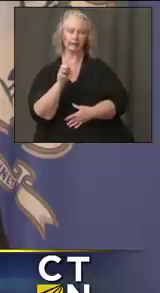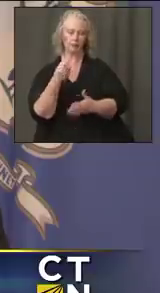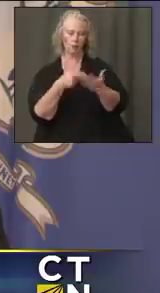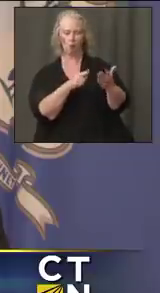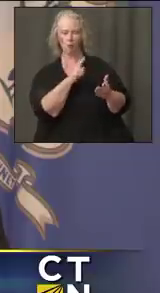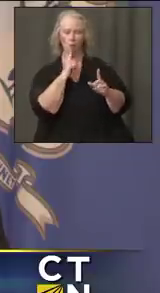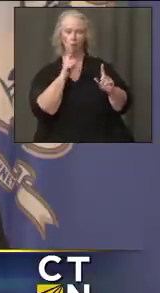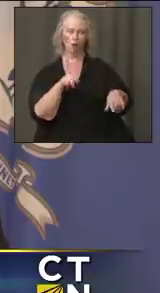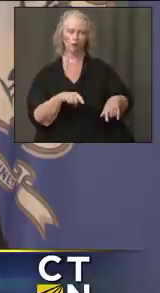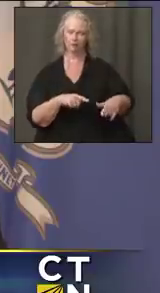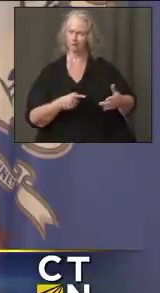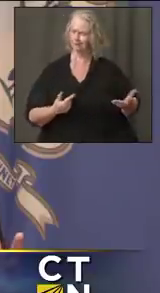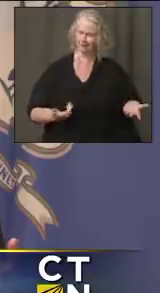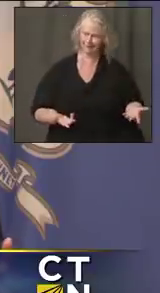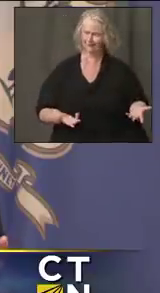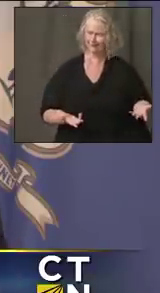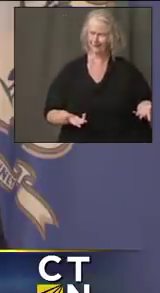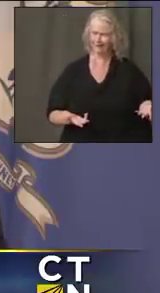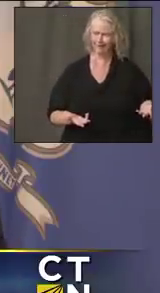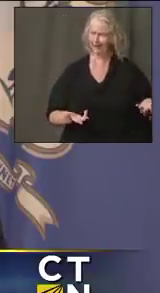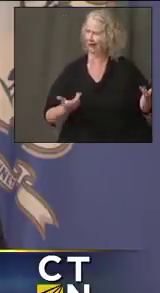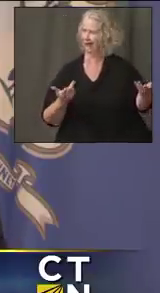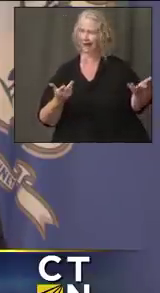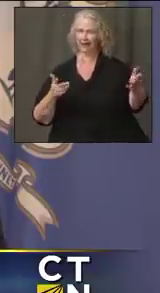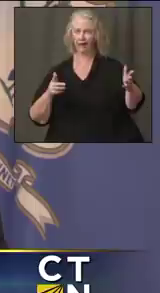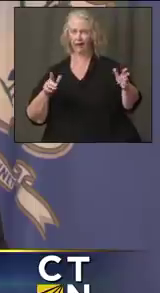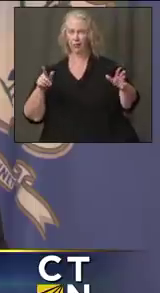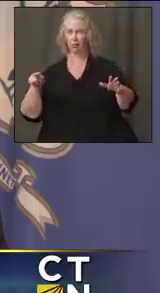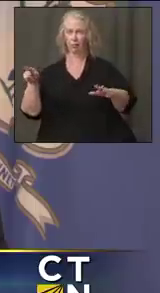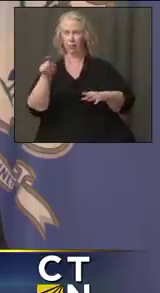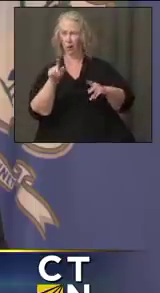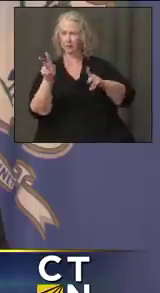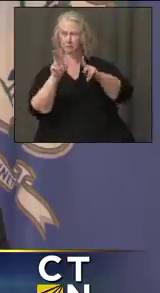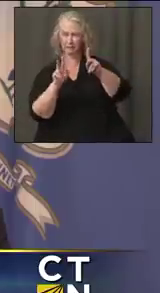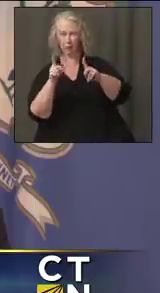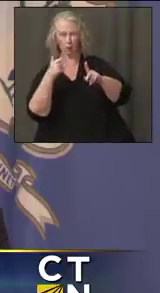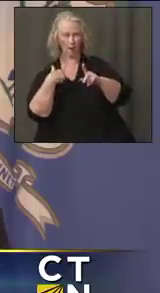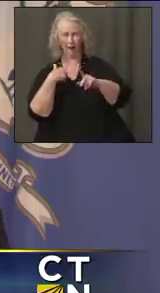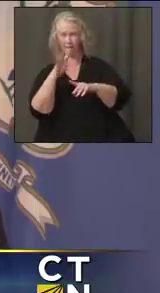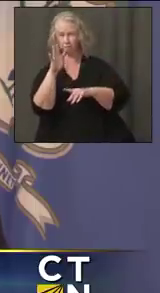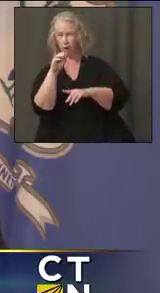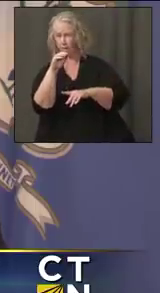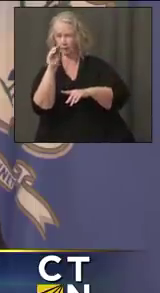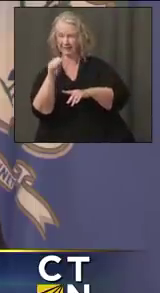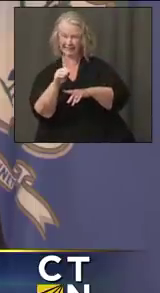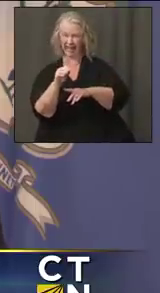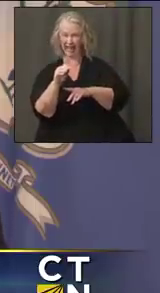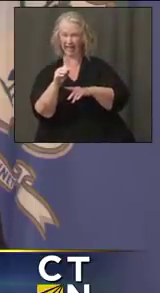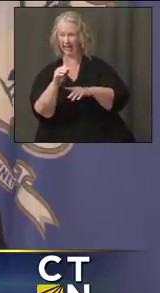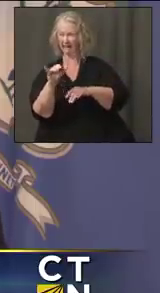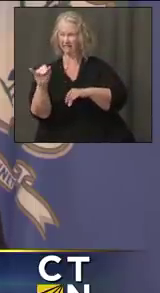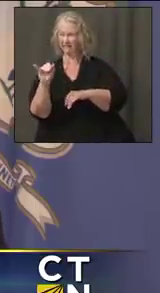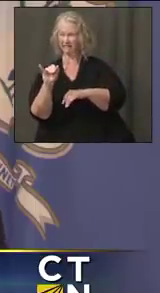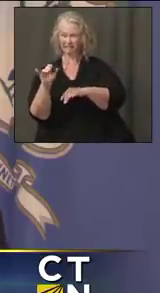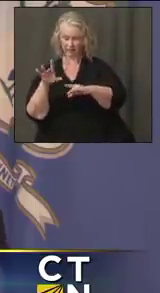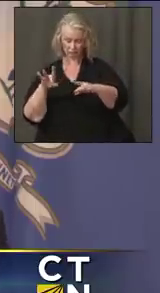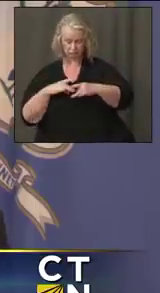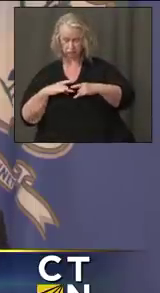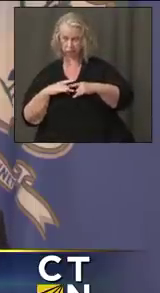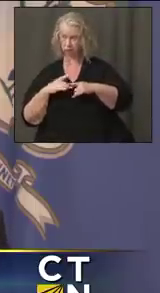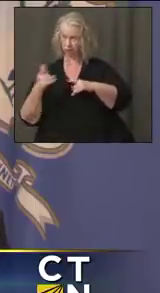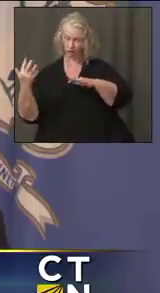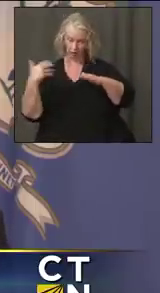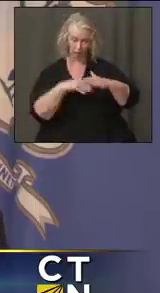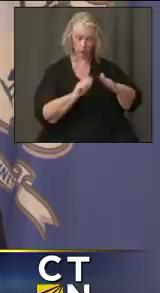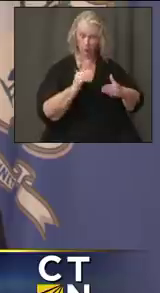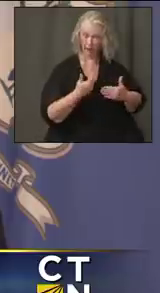What, discouraging people from an area that has a 40% infection rate, so usually asymptomatic coming into